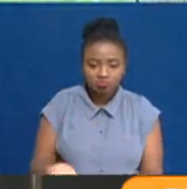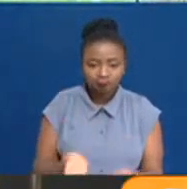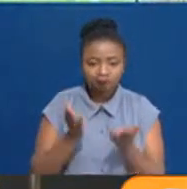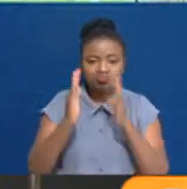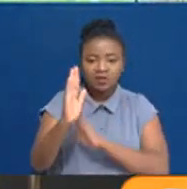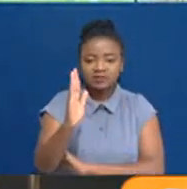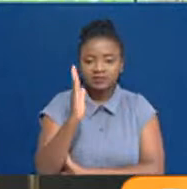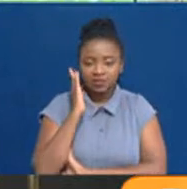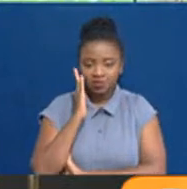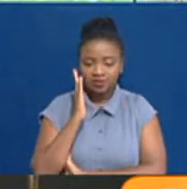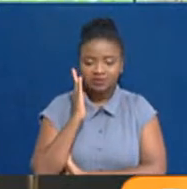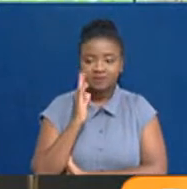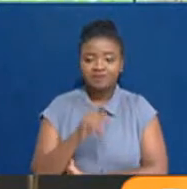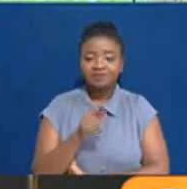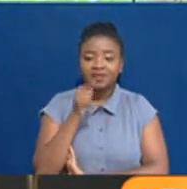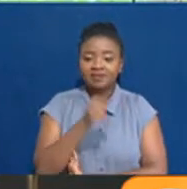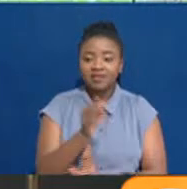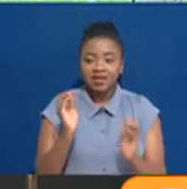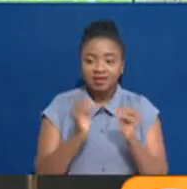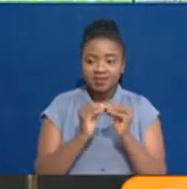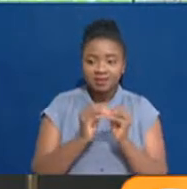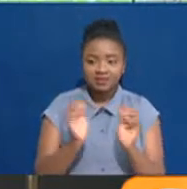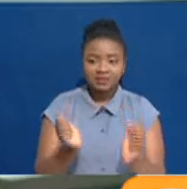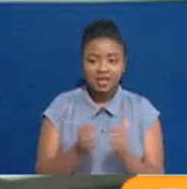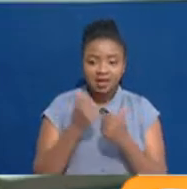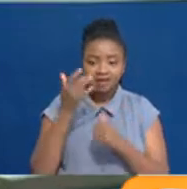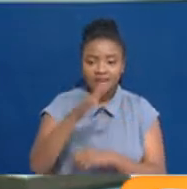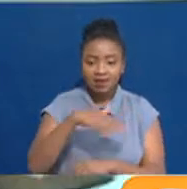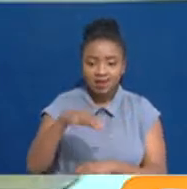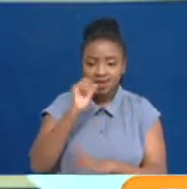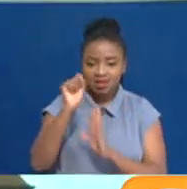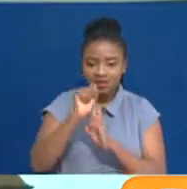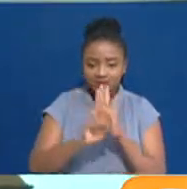region. During the meeting that took place at State House in Tebe,